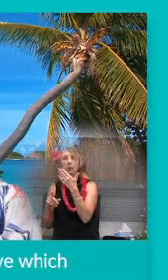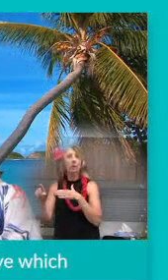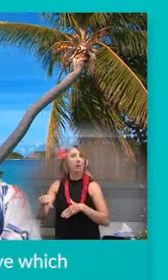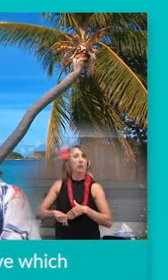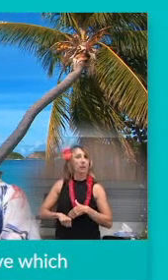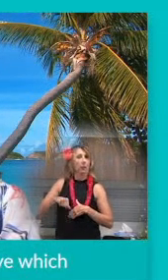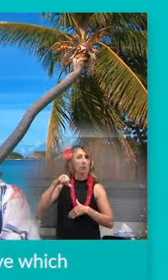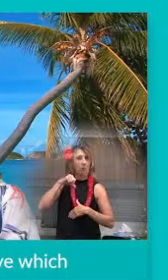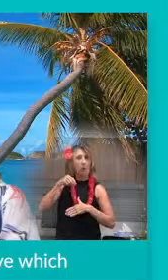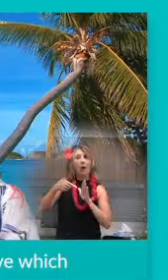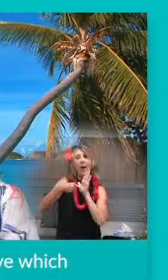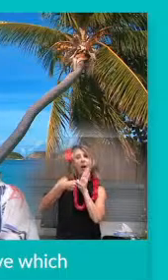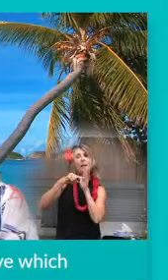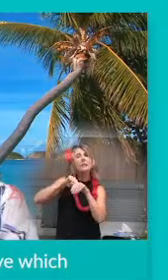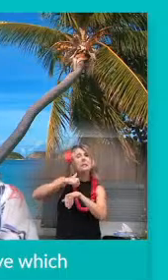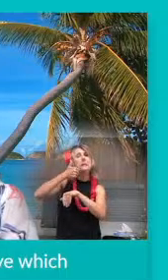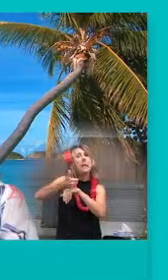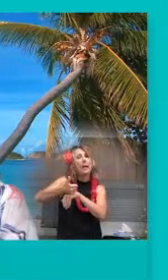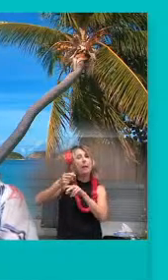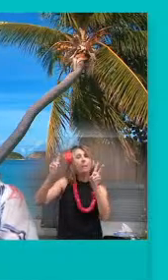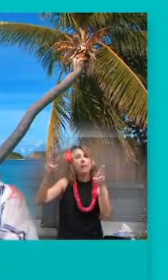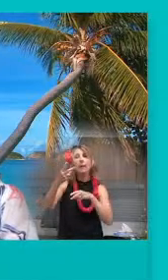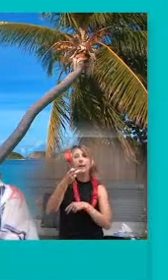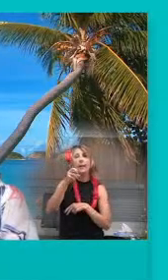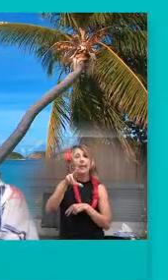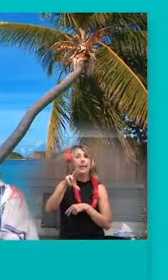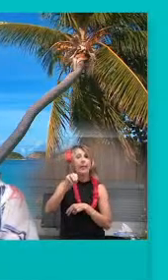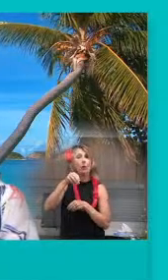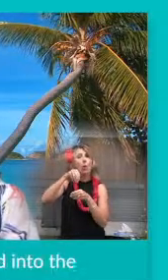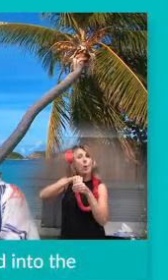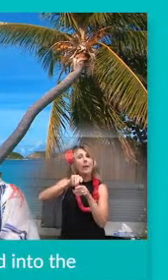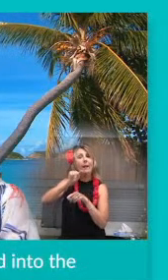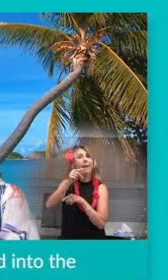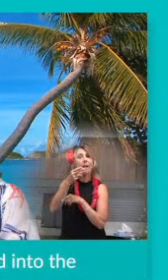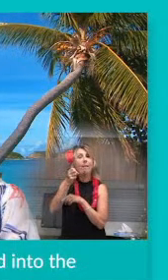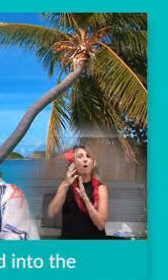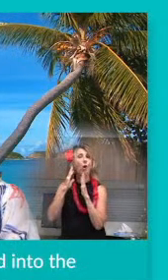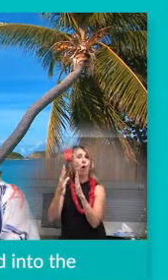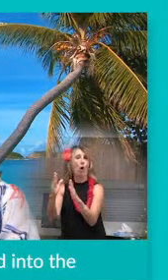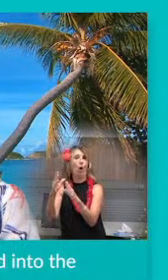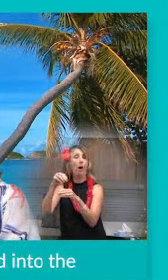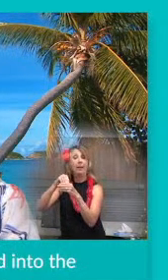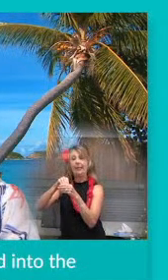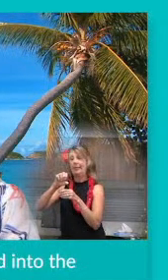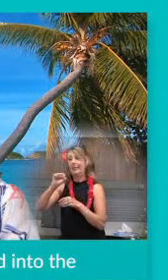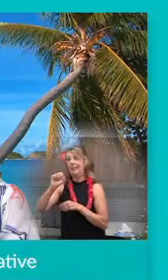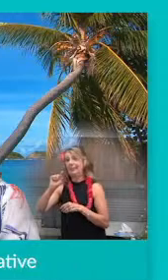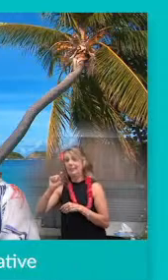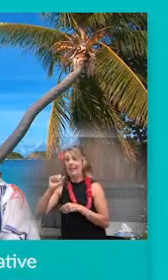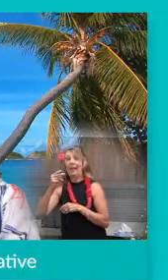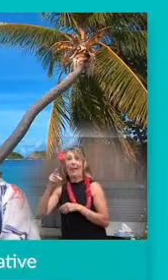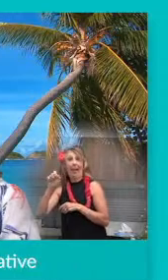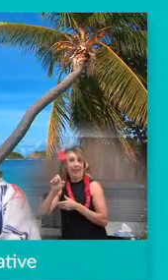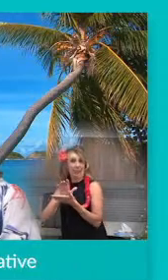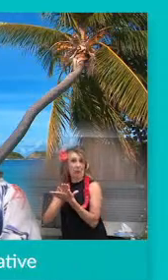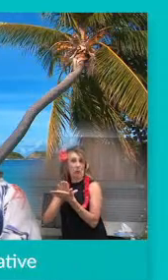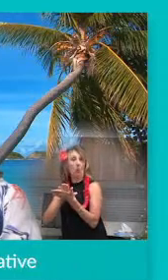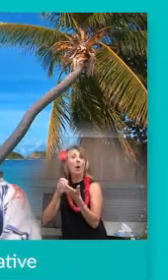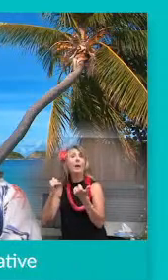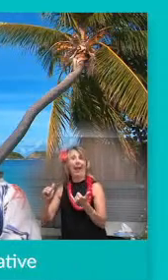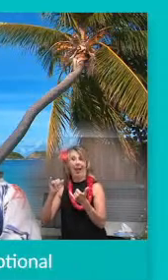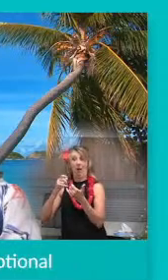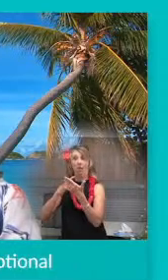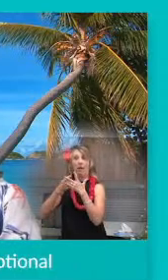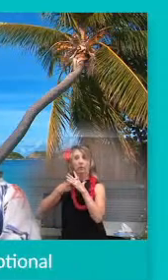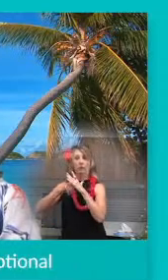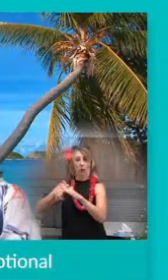sharing the Hero in the Hallway initiative, which began at St. Agnes, an idea which has now morphed into the Disciple in the Hallway